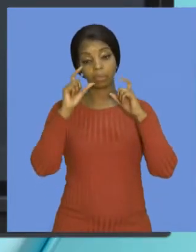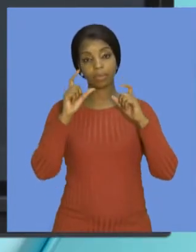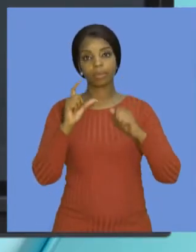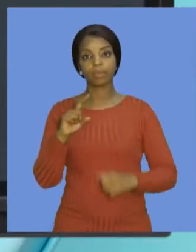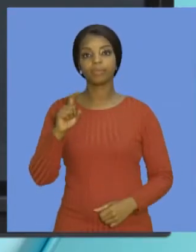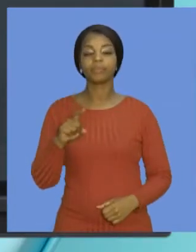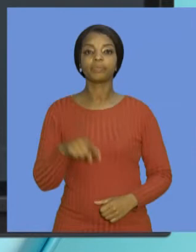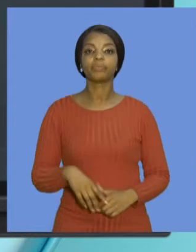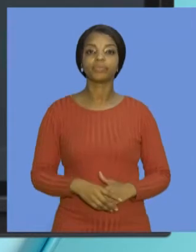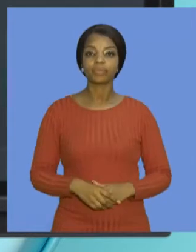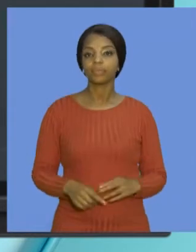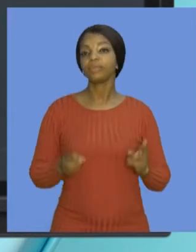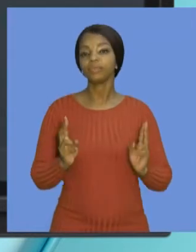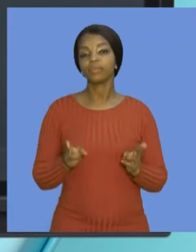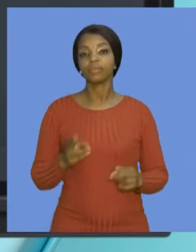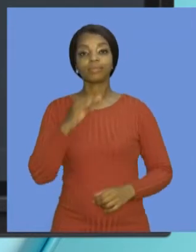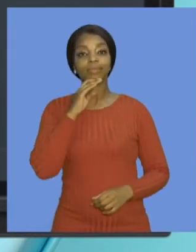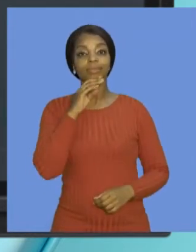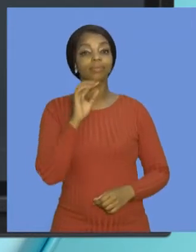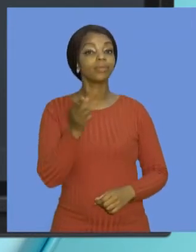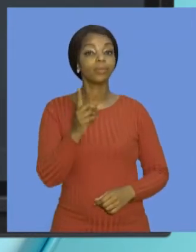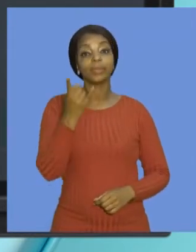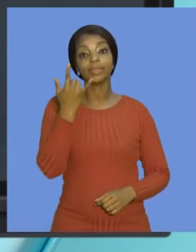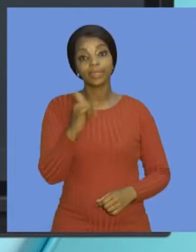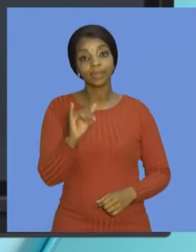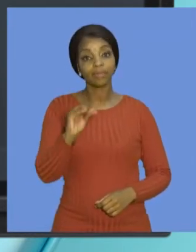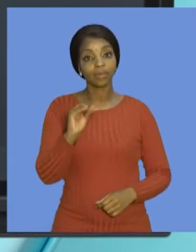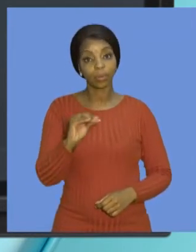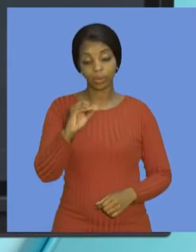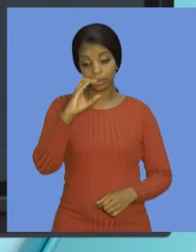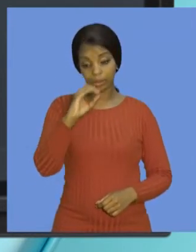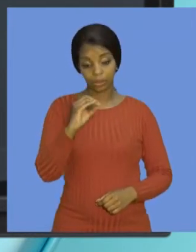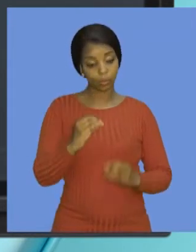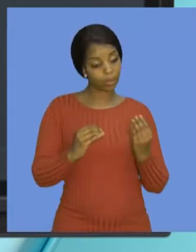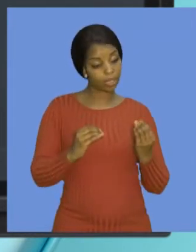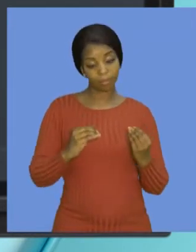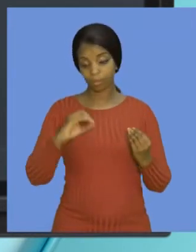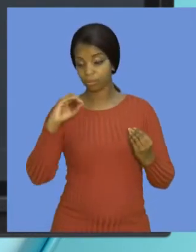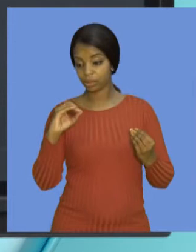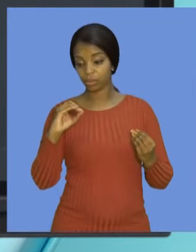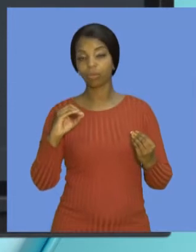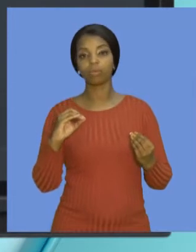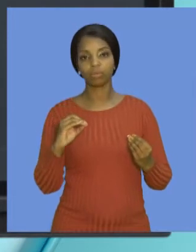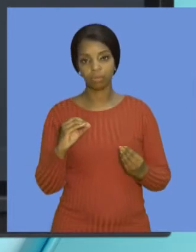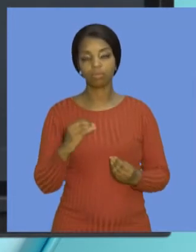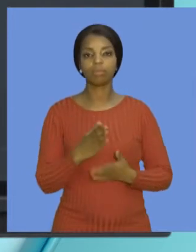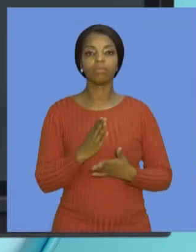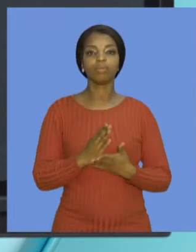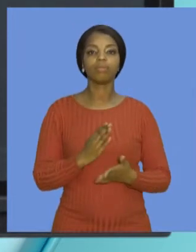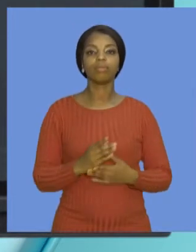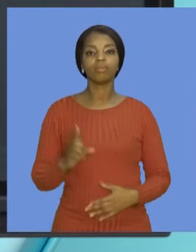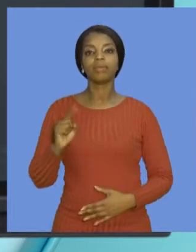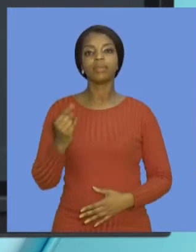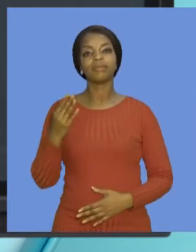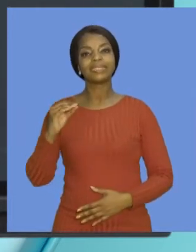round off to 2 decimal places, it normally means if there is a 0 after the number, you definitely need to include the